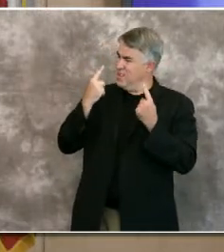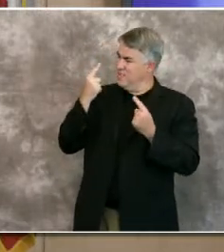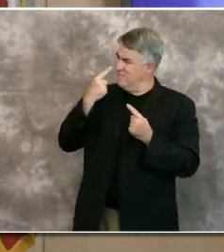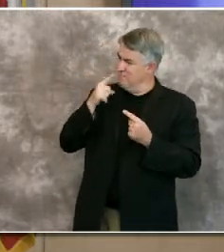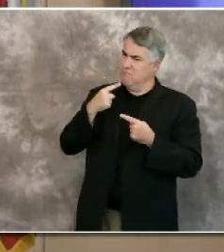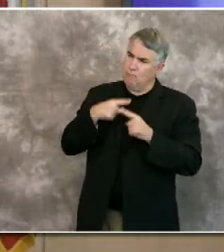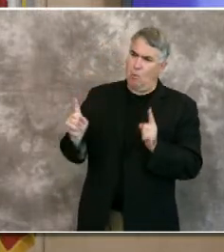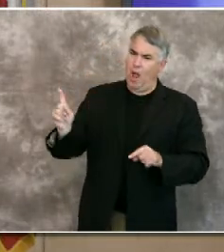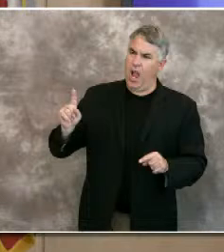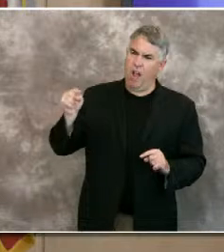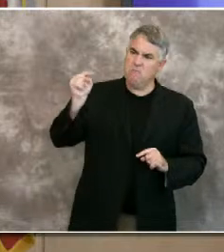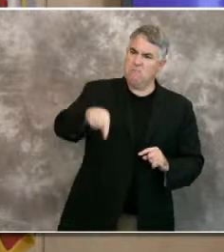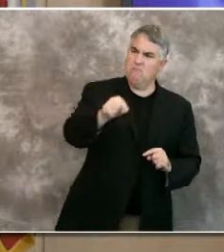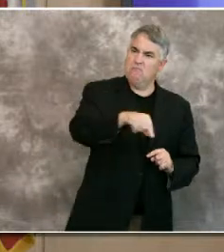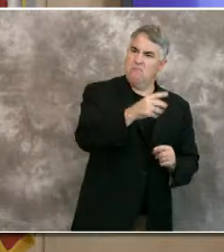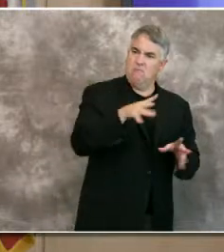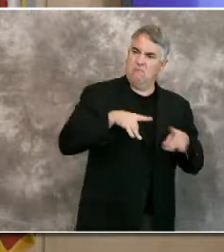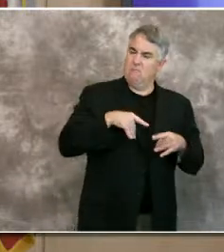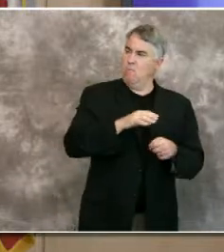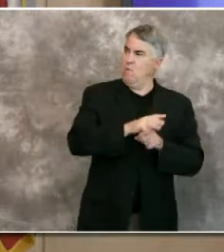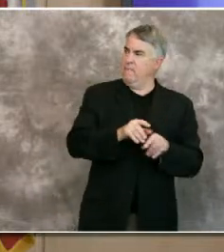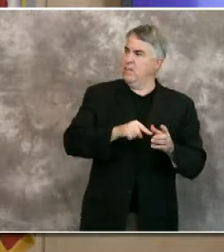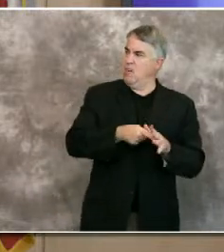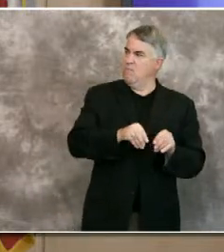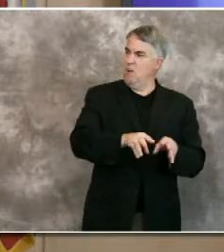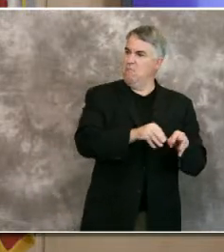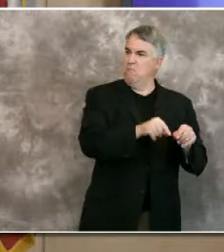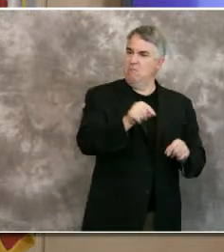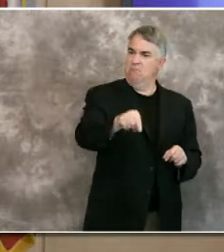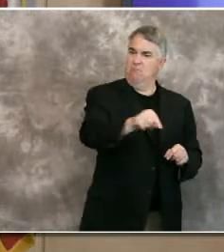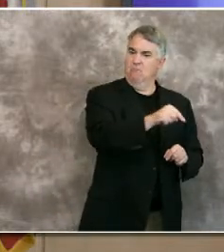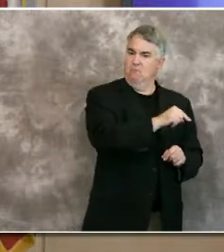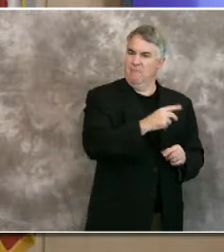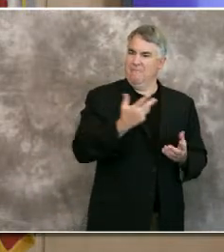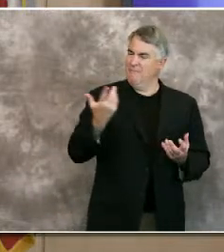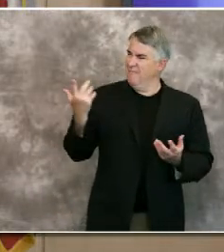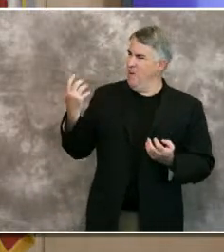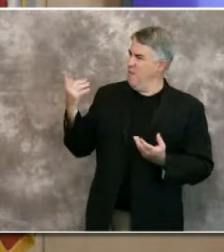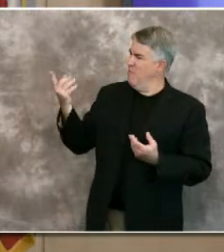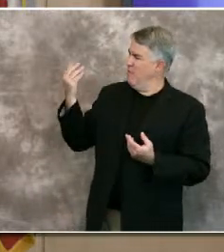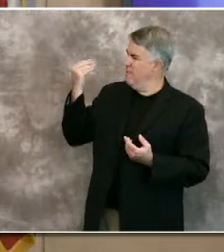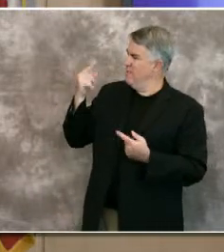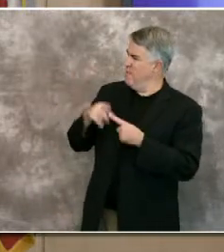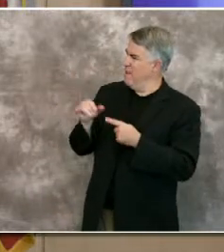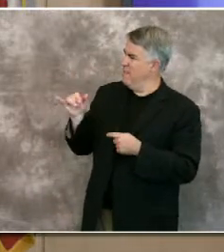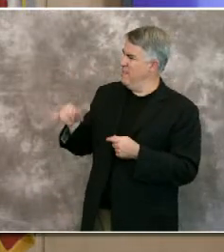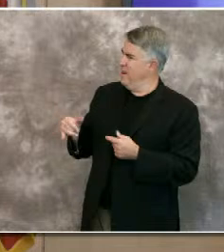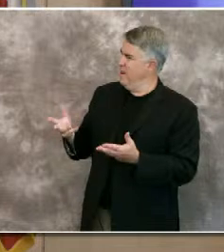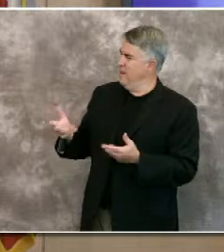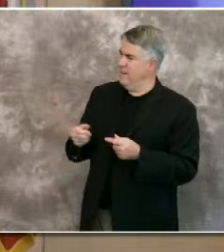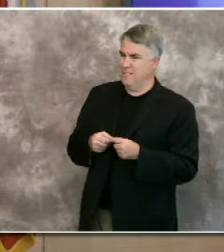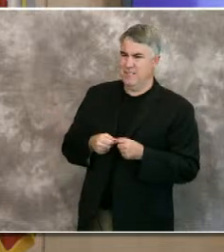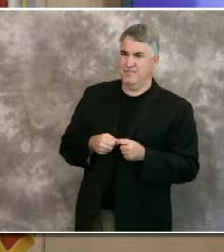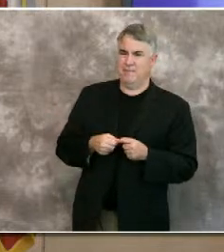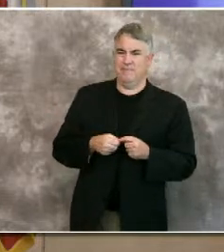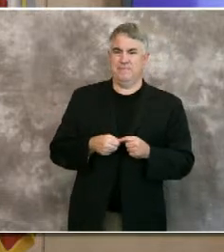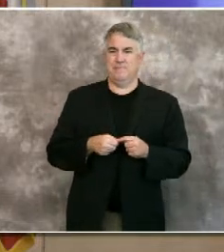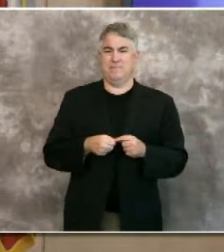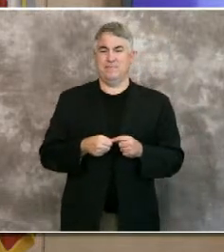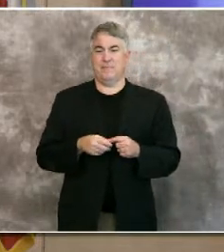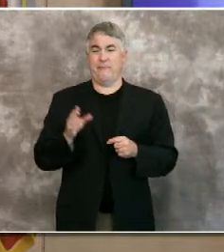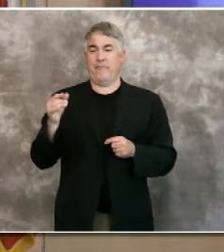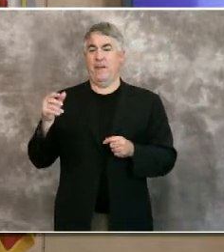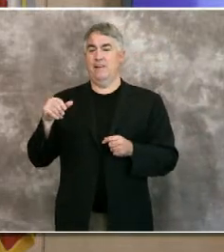is the public's right to know that. Second, Supervisor Fletcher mentioned that one of the actions you're taking is going to